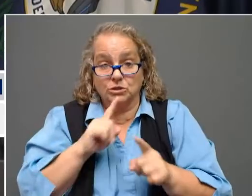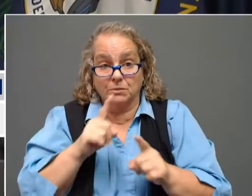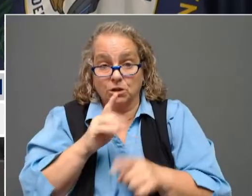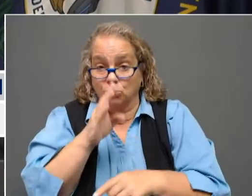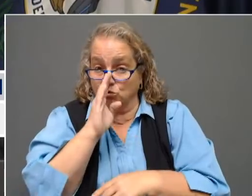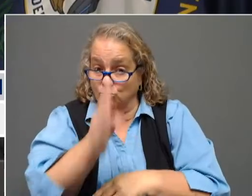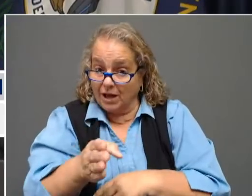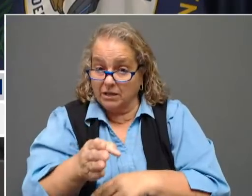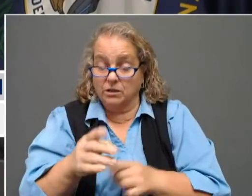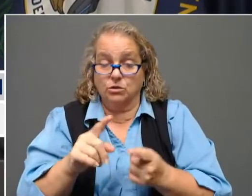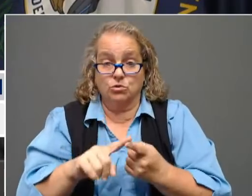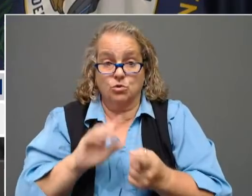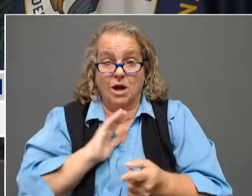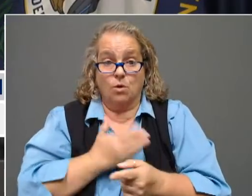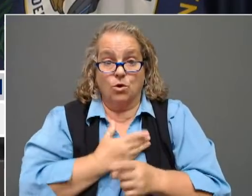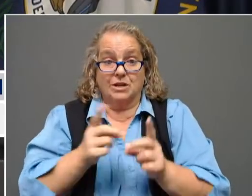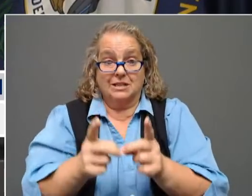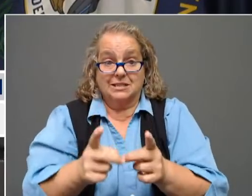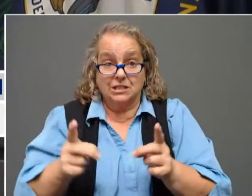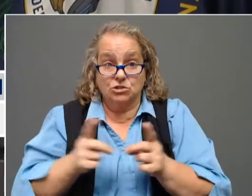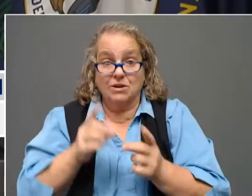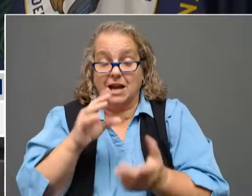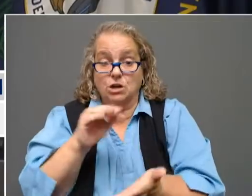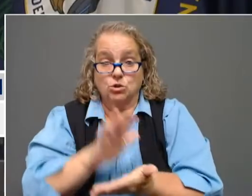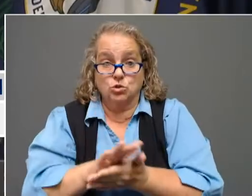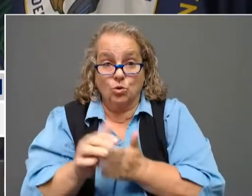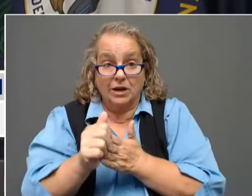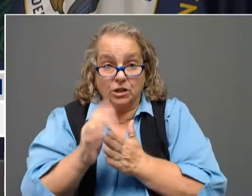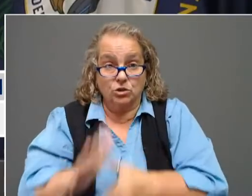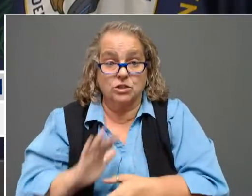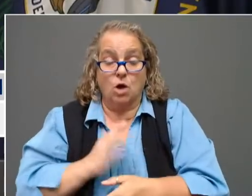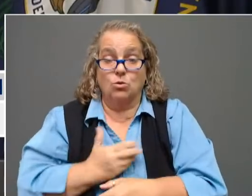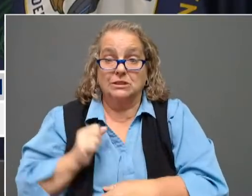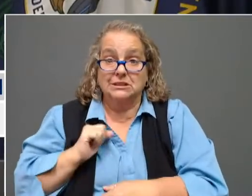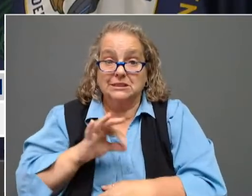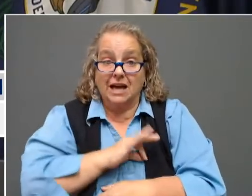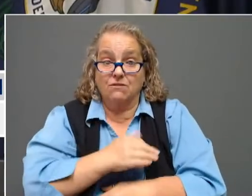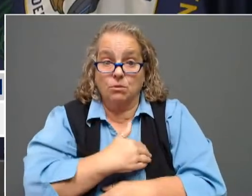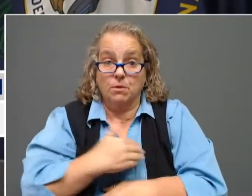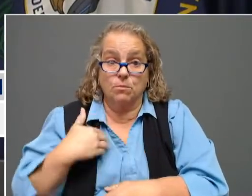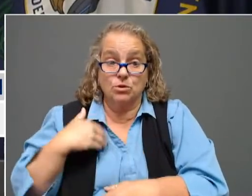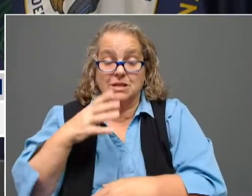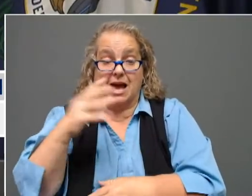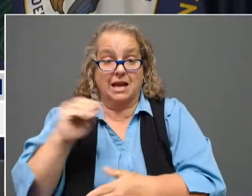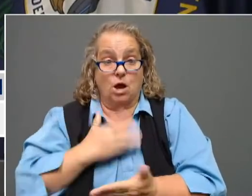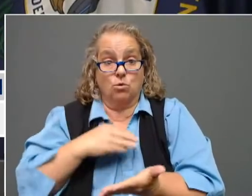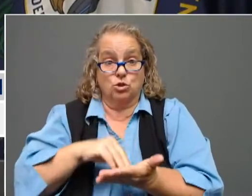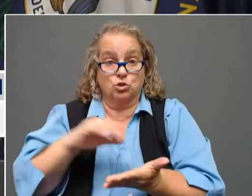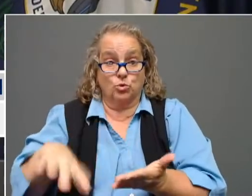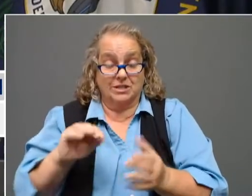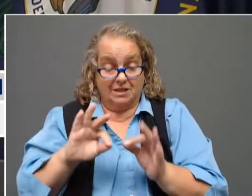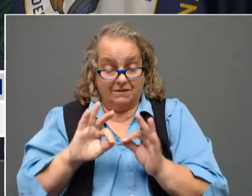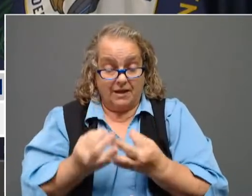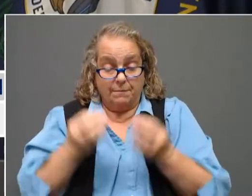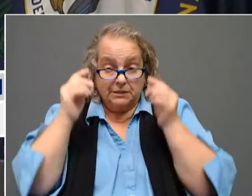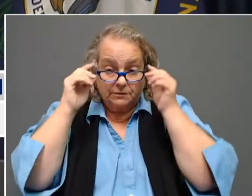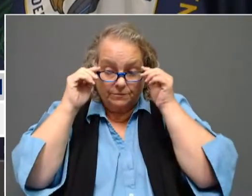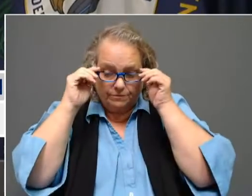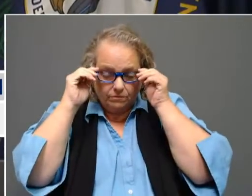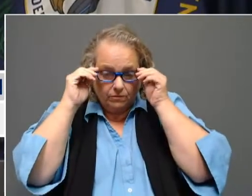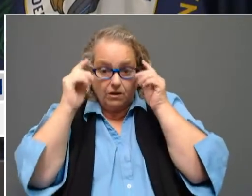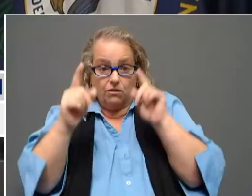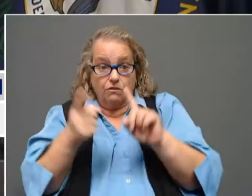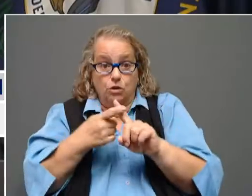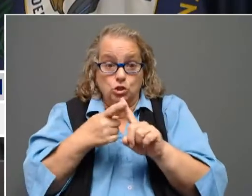our district and school leaders, our staff members, and to our students and families. First, to our district and